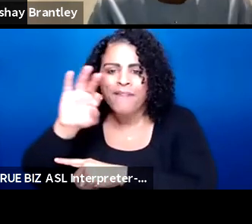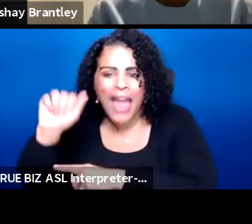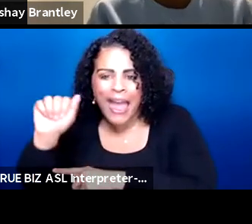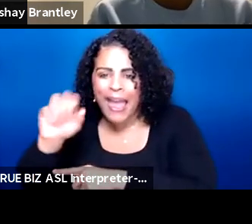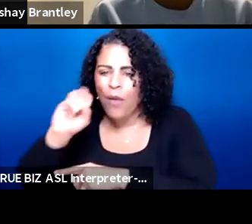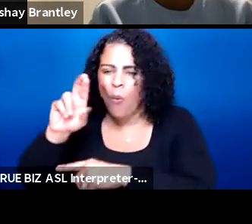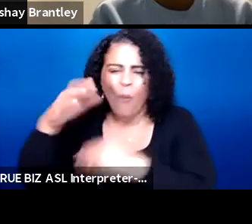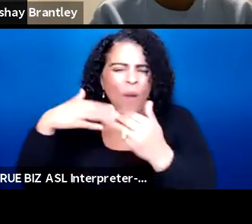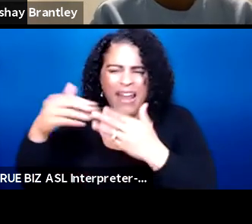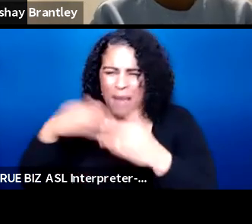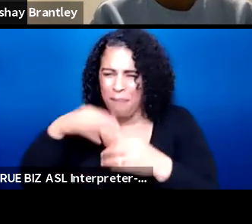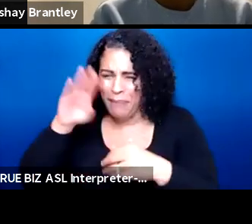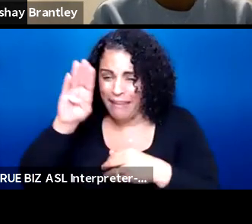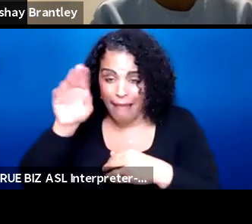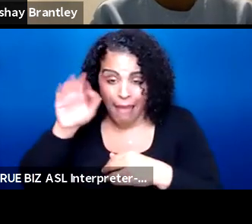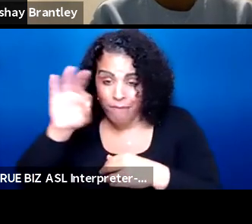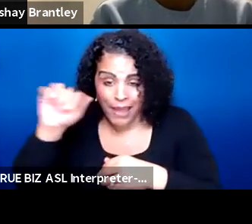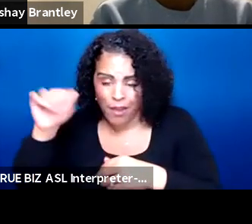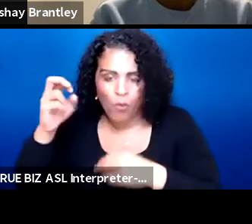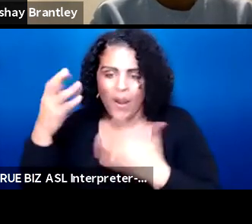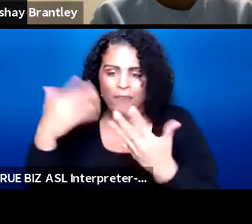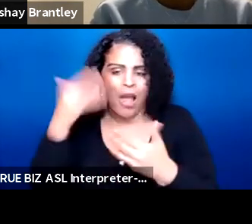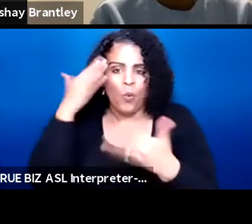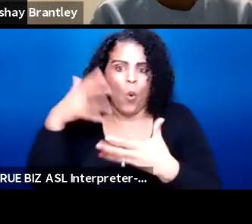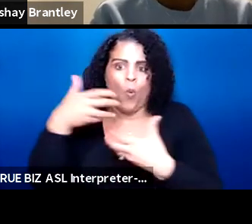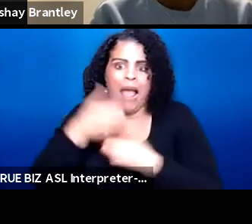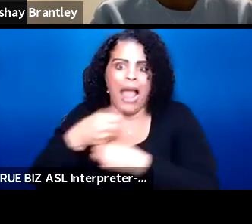whatever, right? I don't know acronyms.